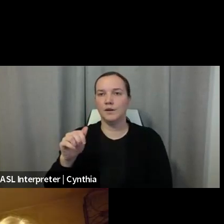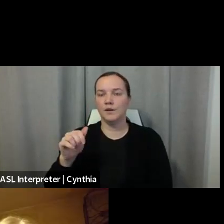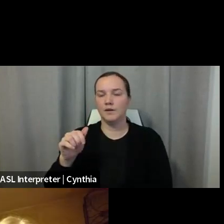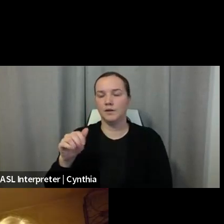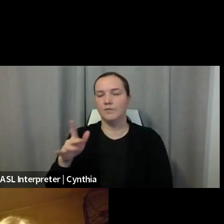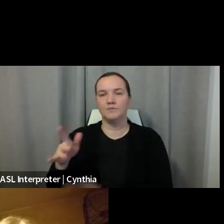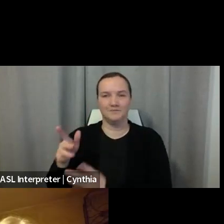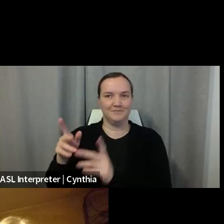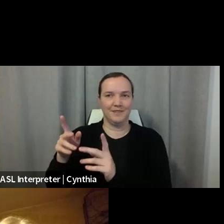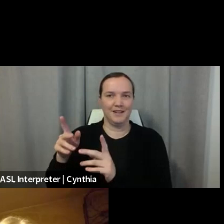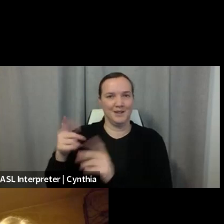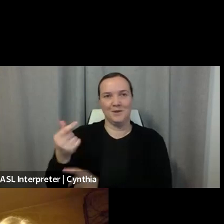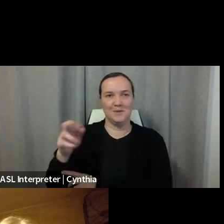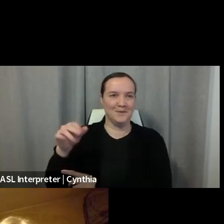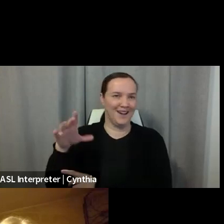graciously,